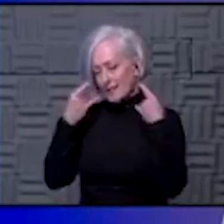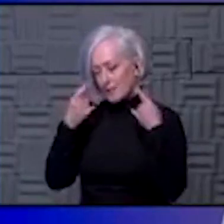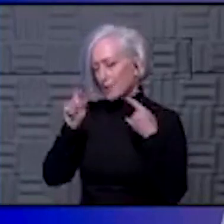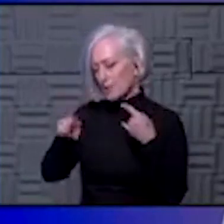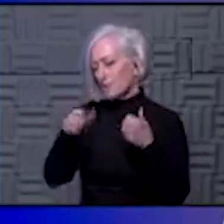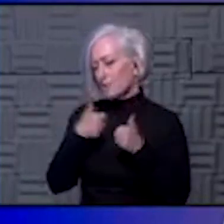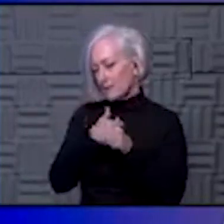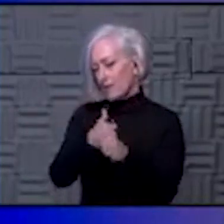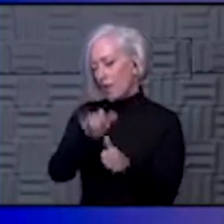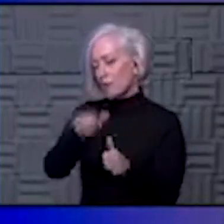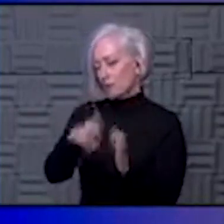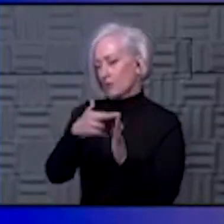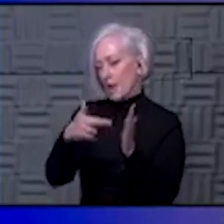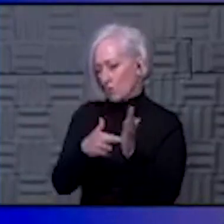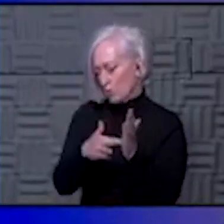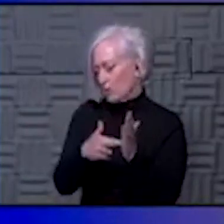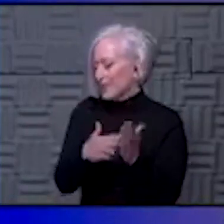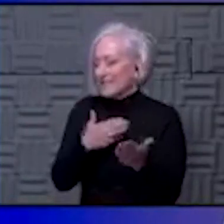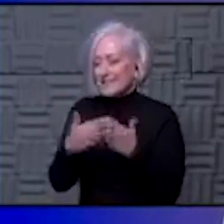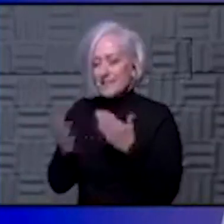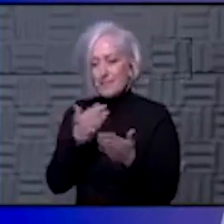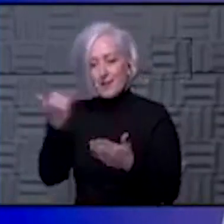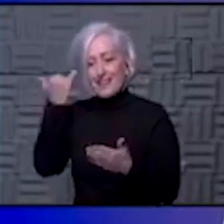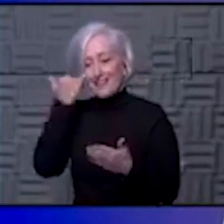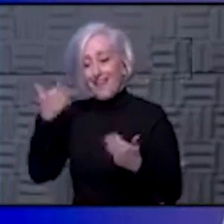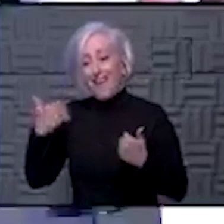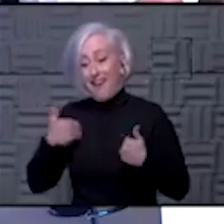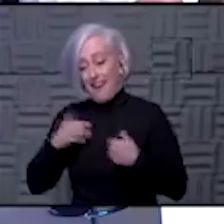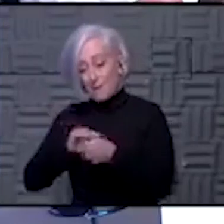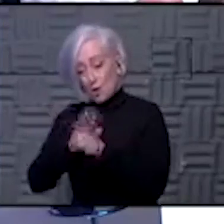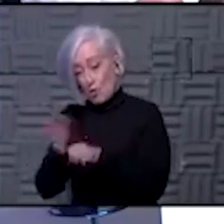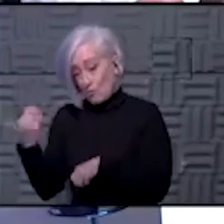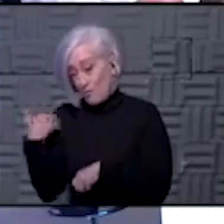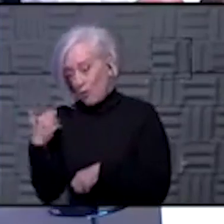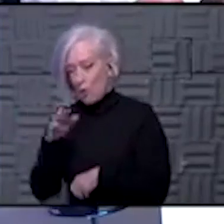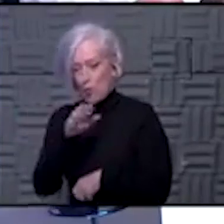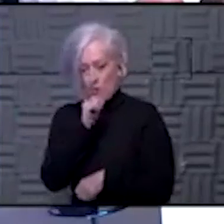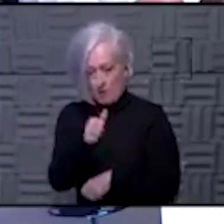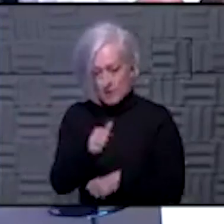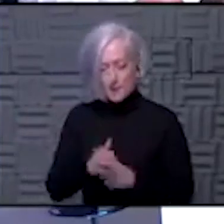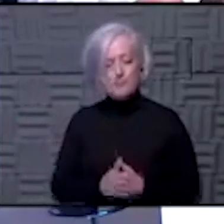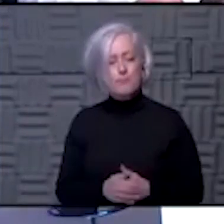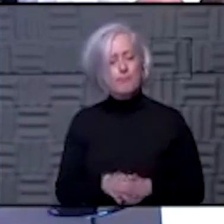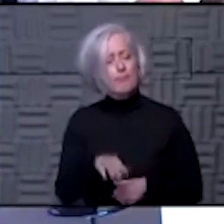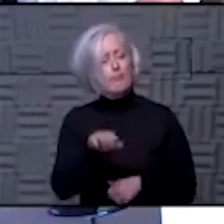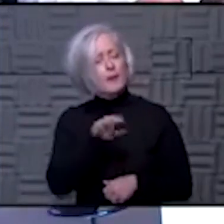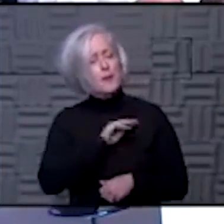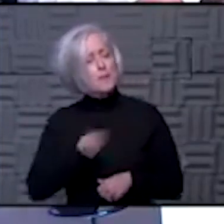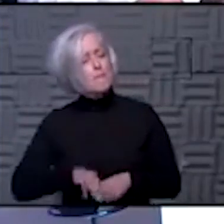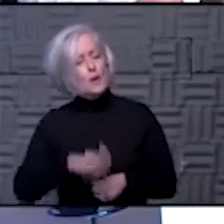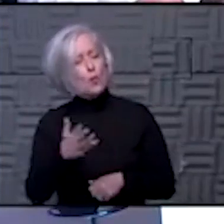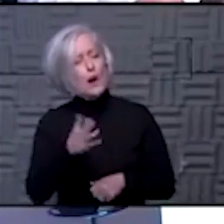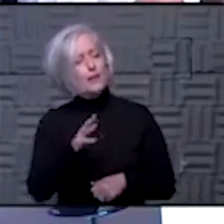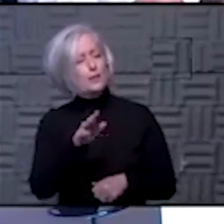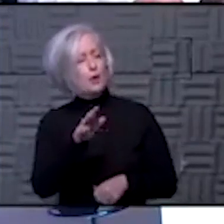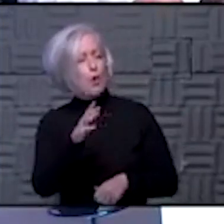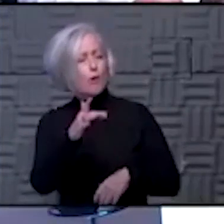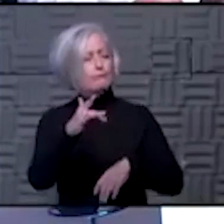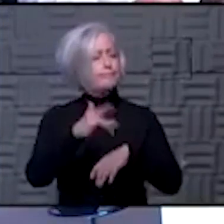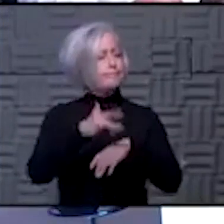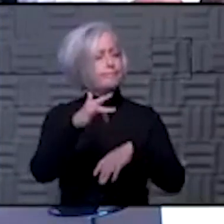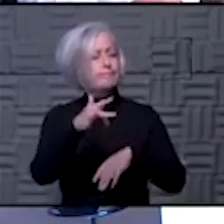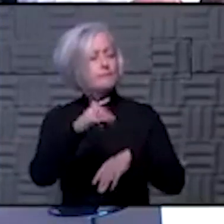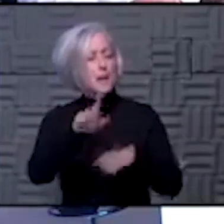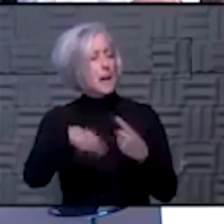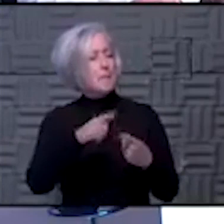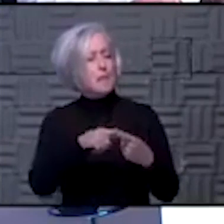guidance measures, even if you have been infected. Mayor Alvey, what is your sense of the status here in Wyandotte County and surrounding